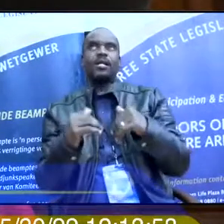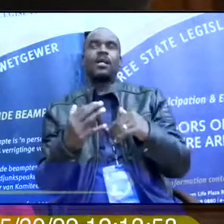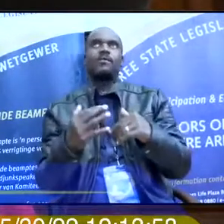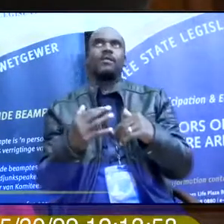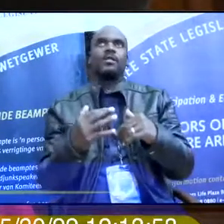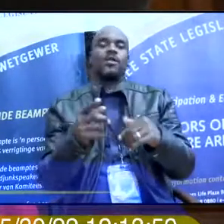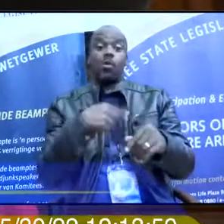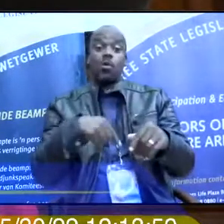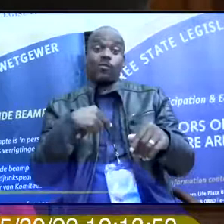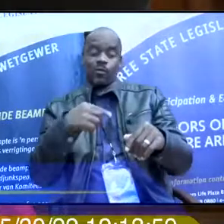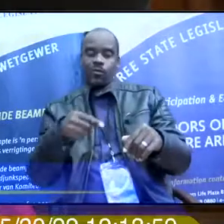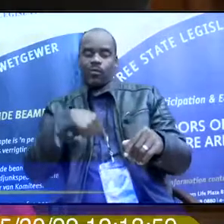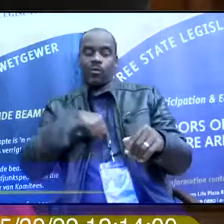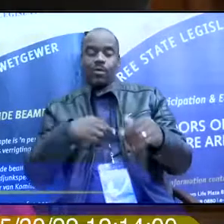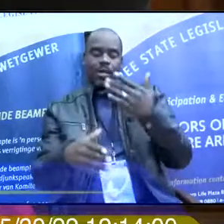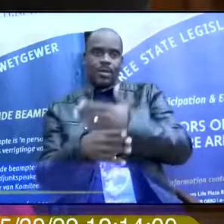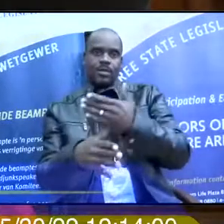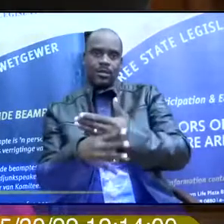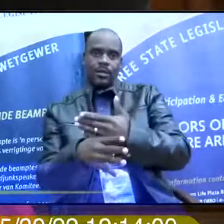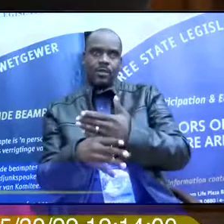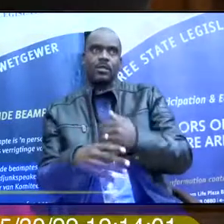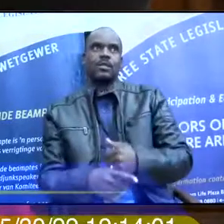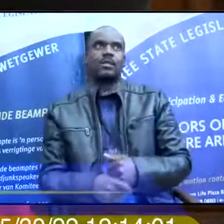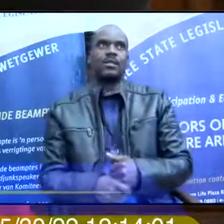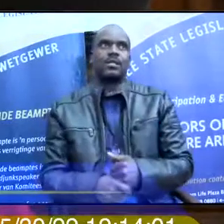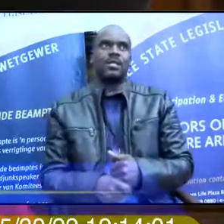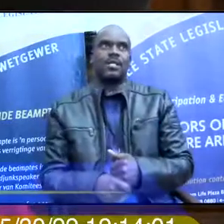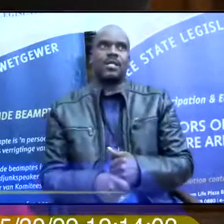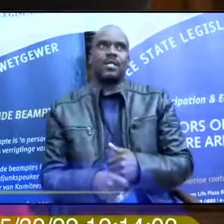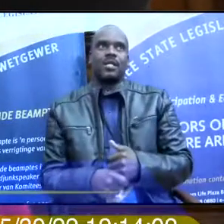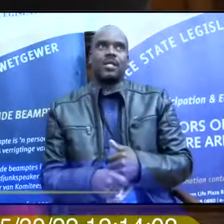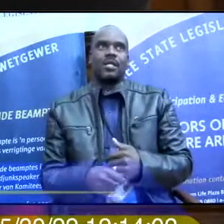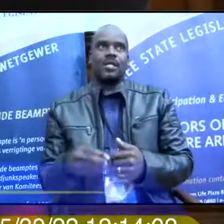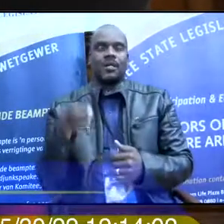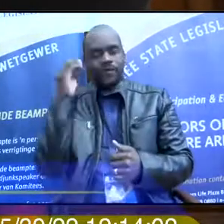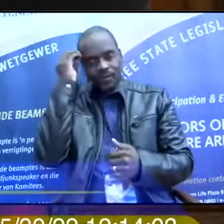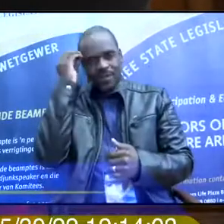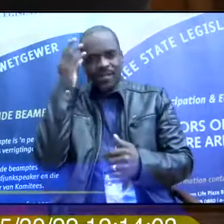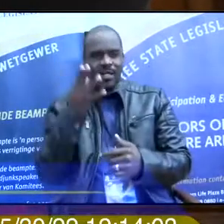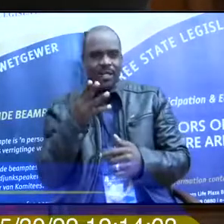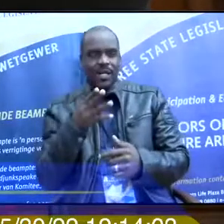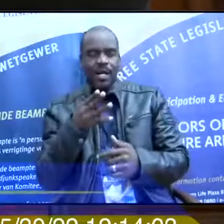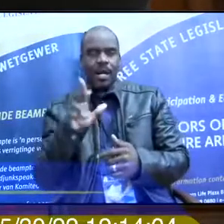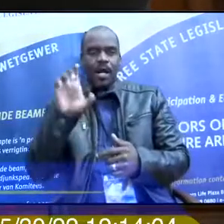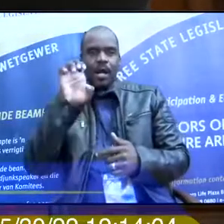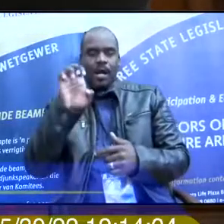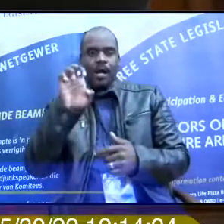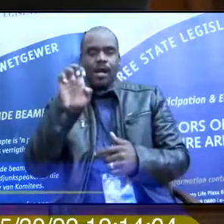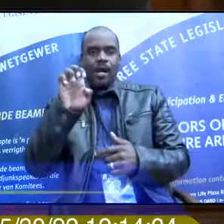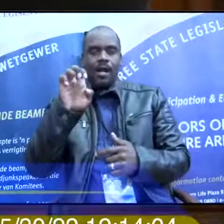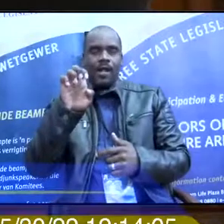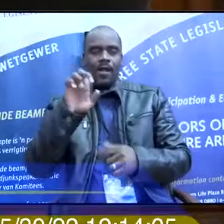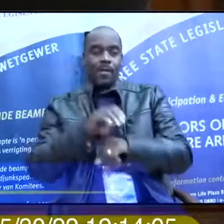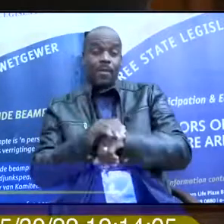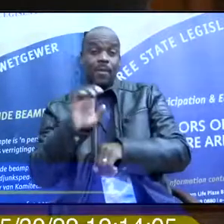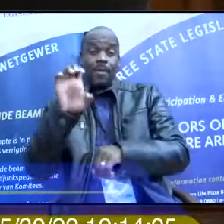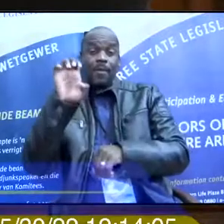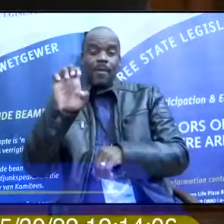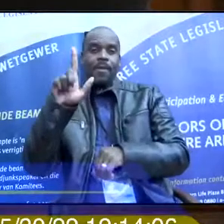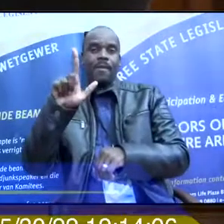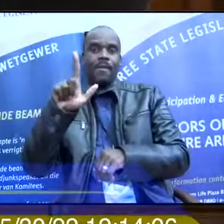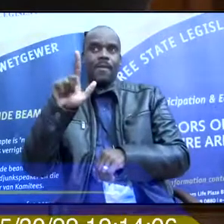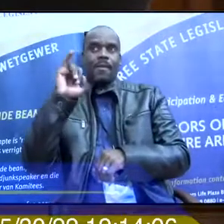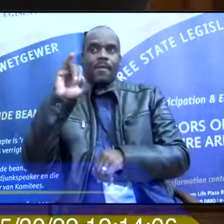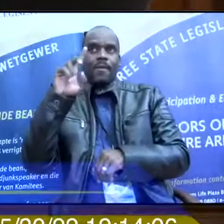one key factor congratulations is a it's a it's a